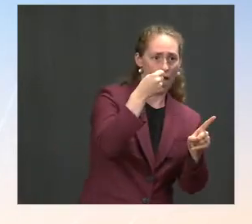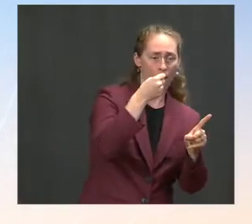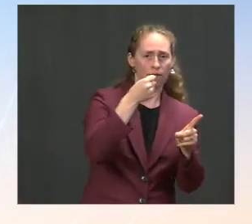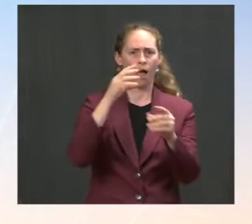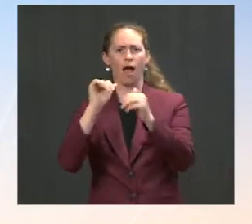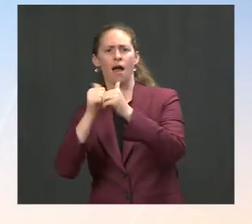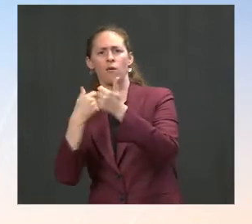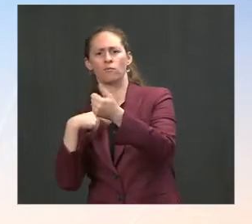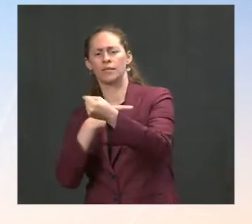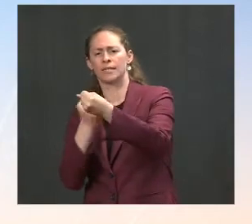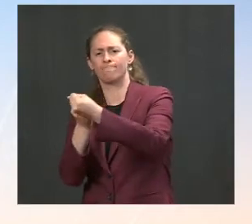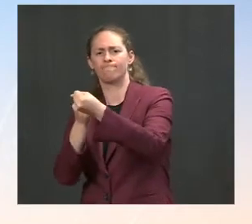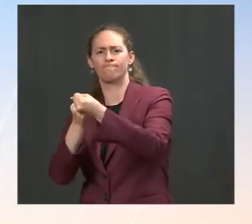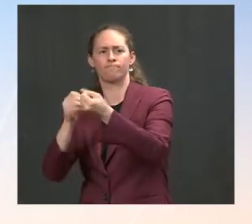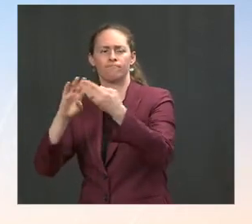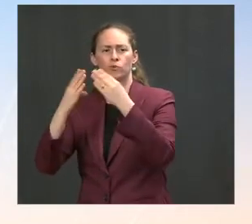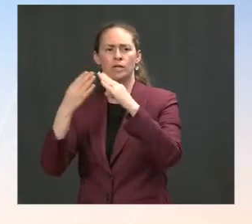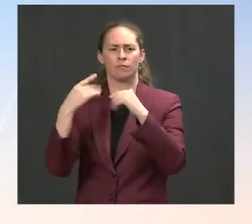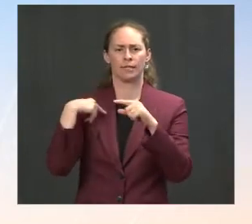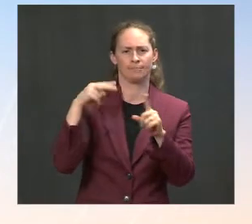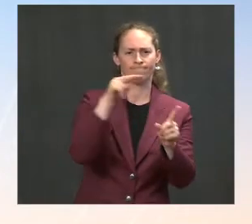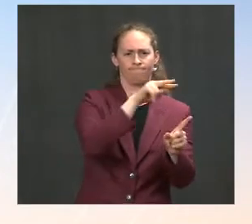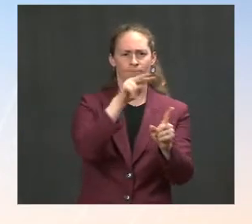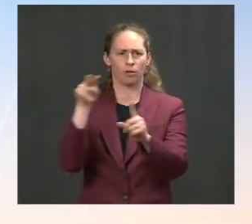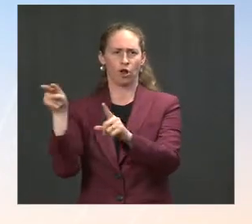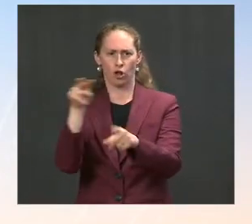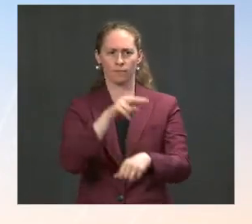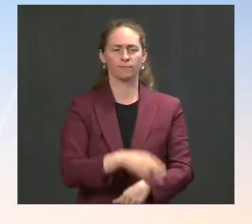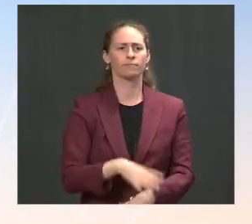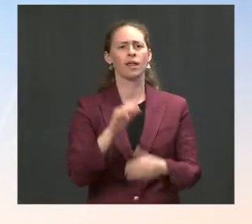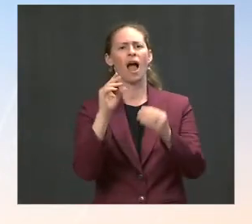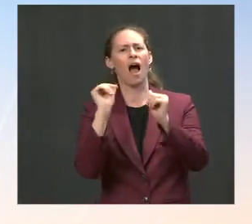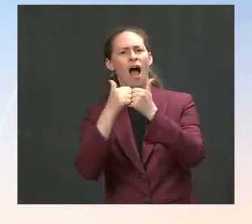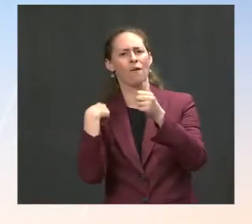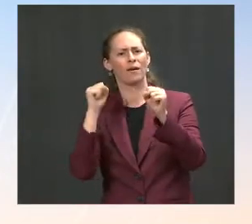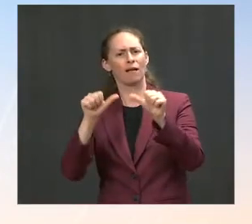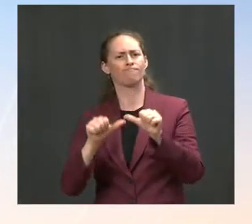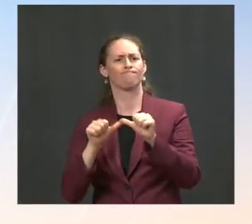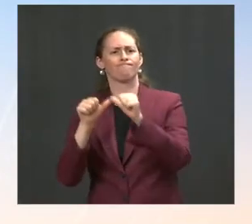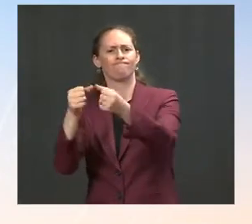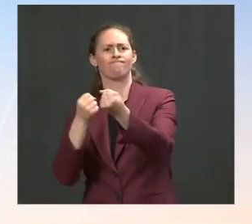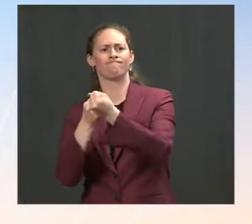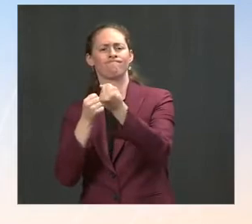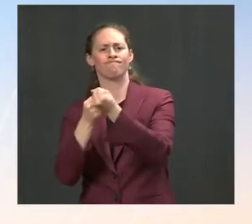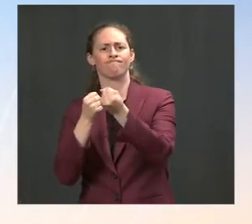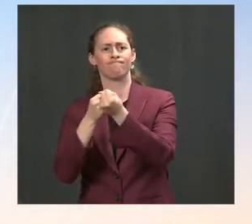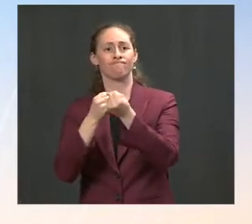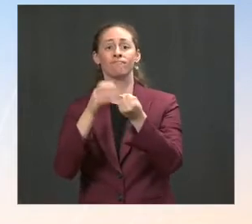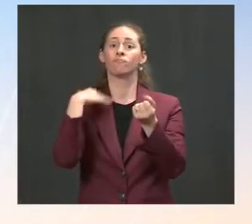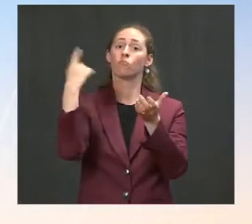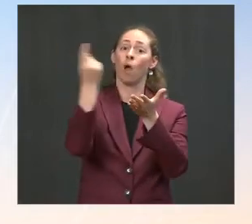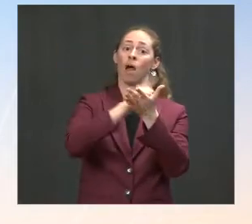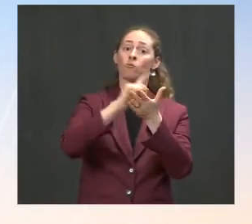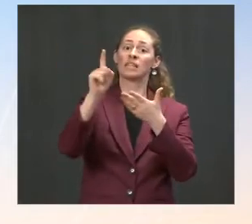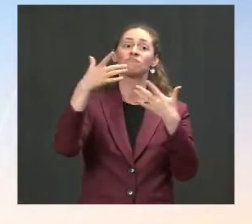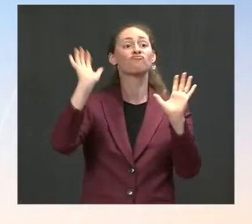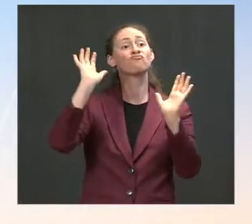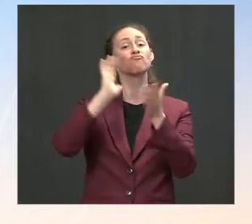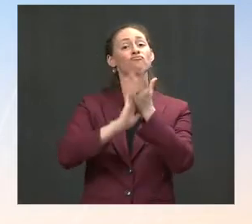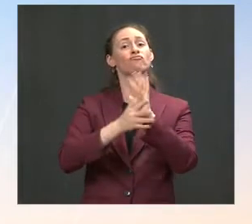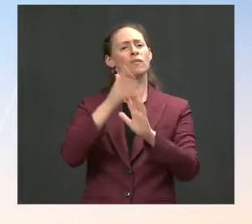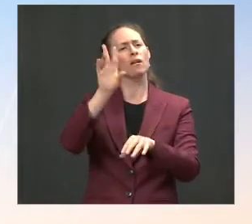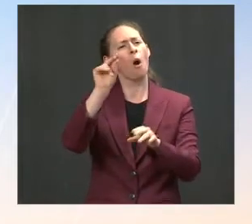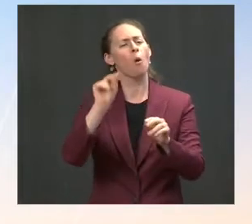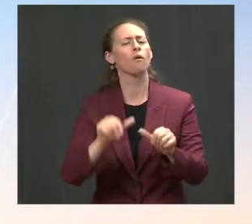country to be long-lasting, not to stop all in July or all in September. It extends far beyond. That is a lesson learned from the